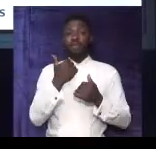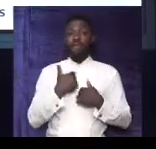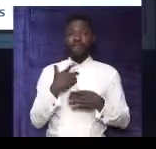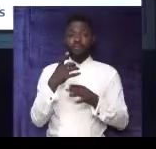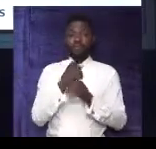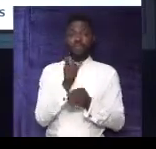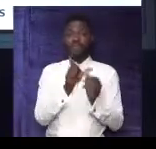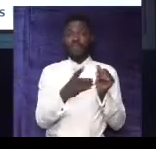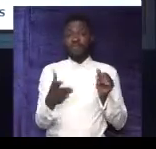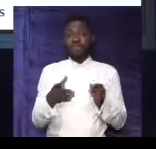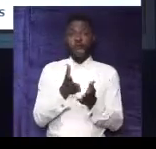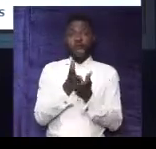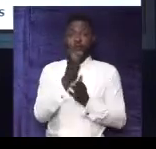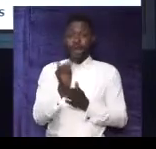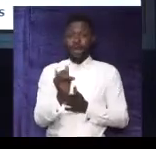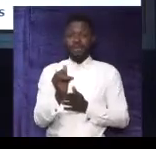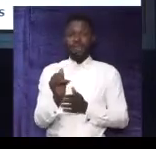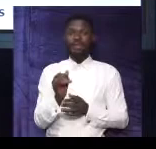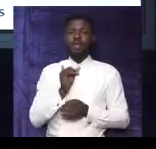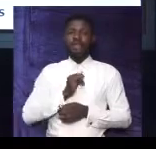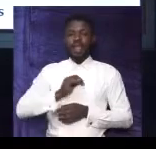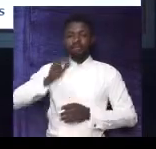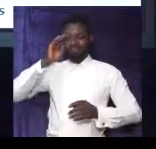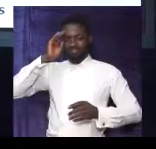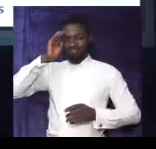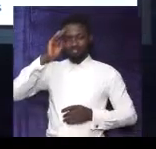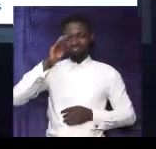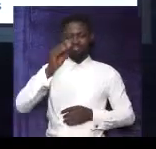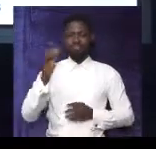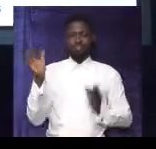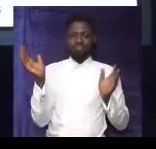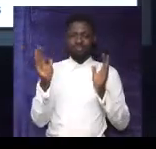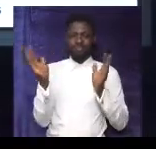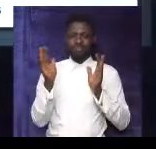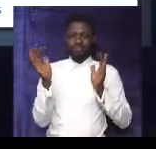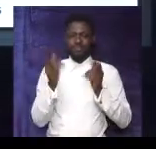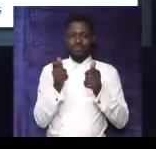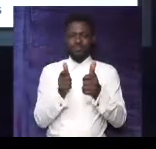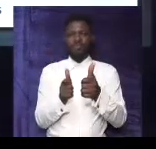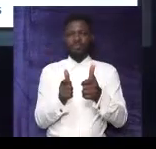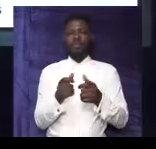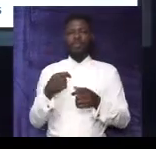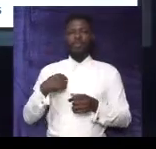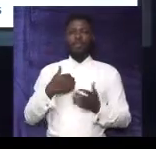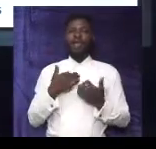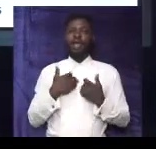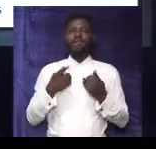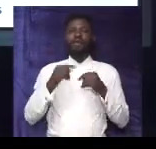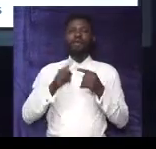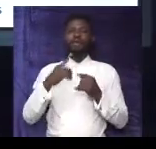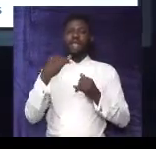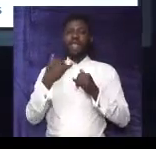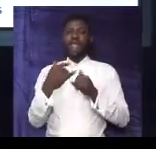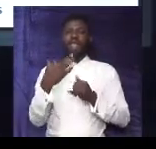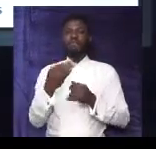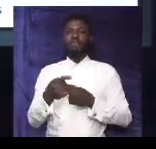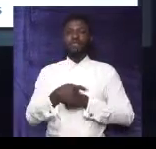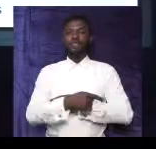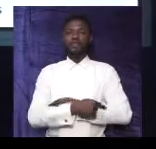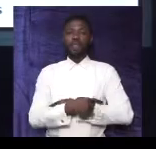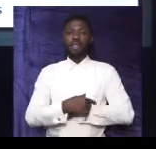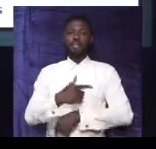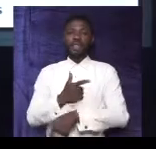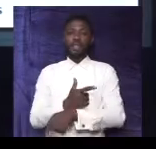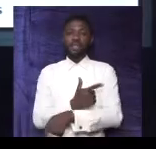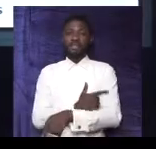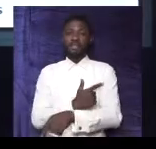you have gotten everything correctly, I give you a cheer. We have come to the end of today's